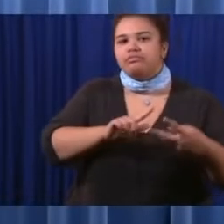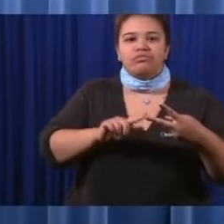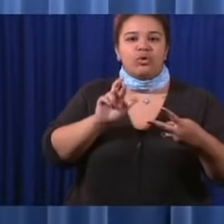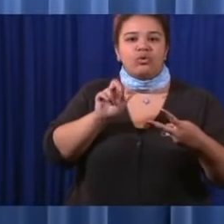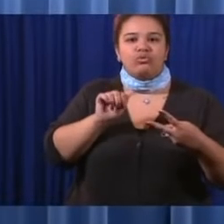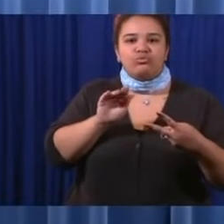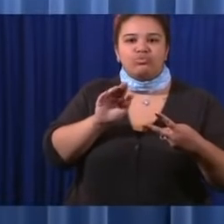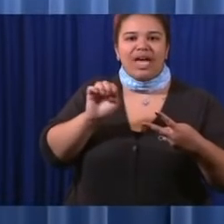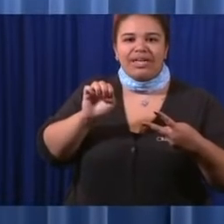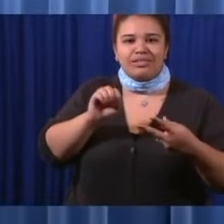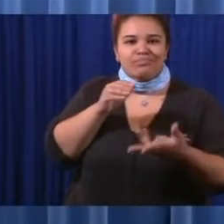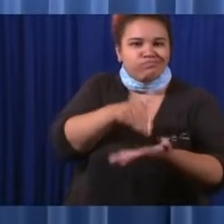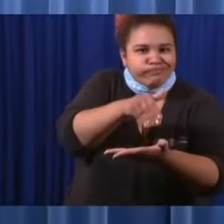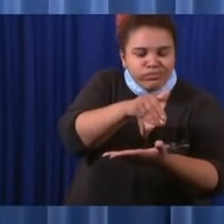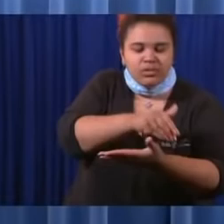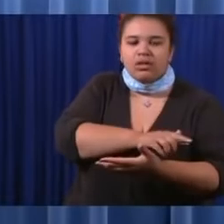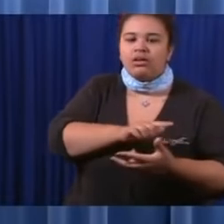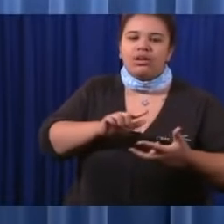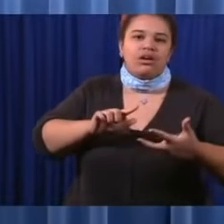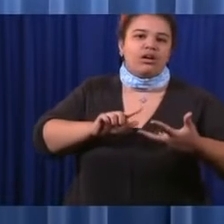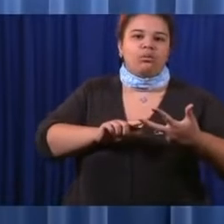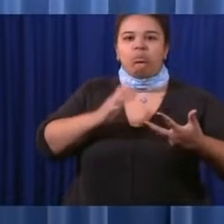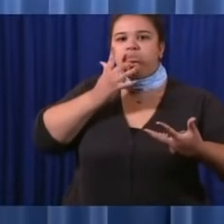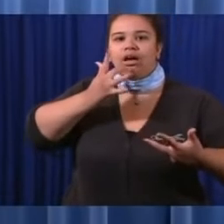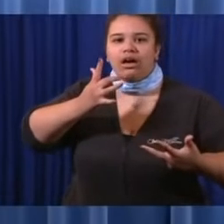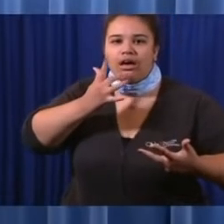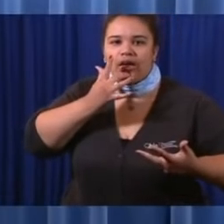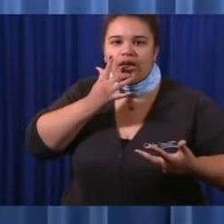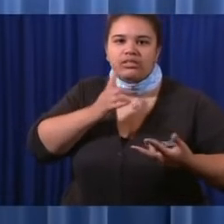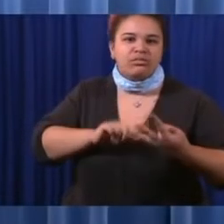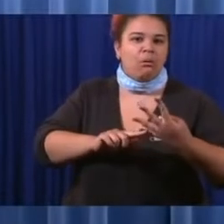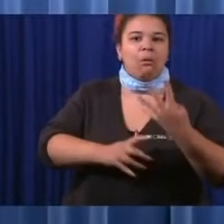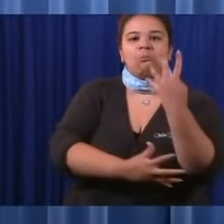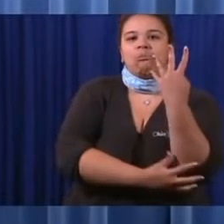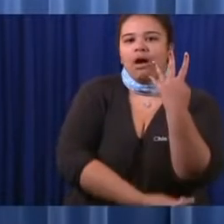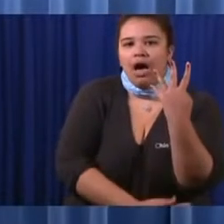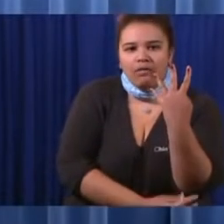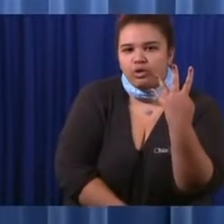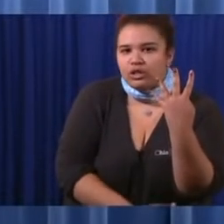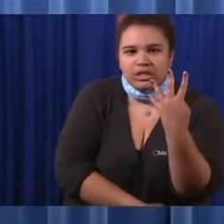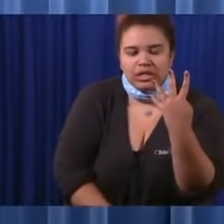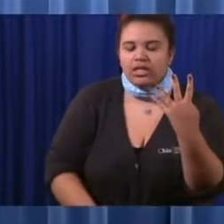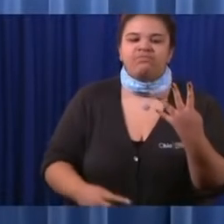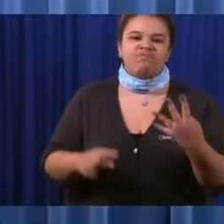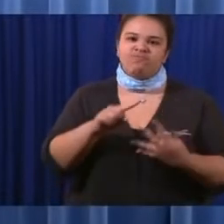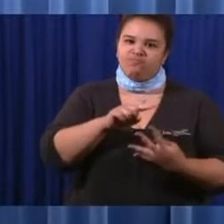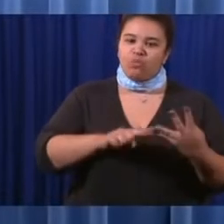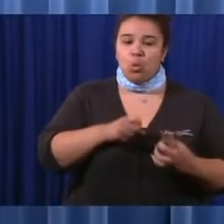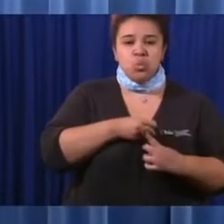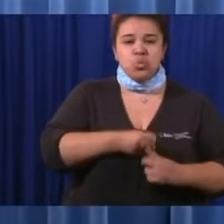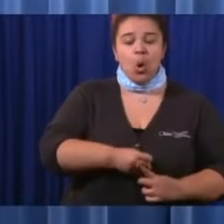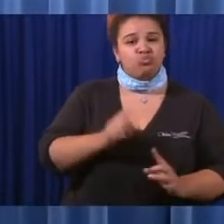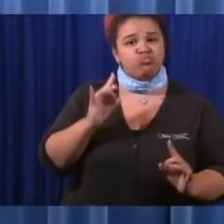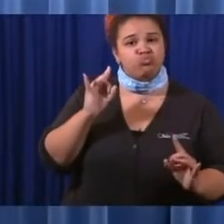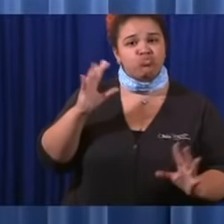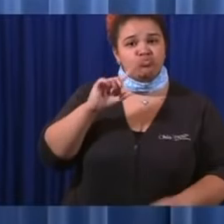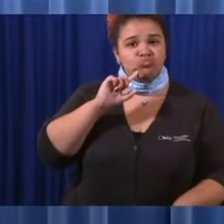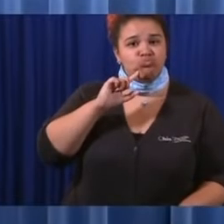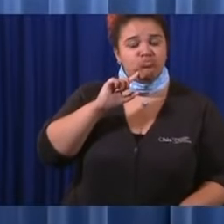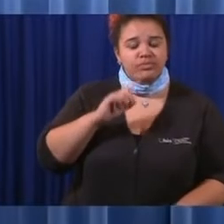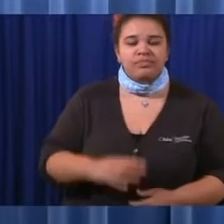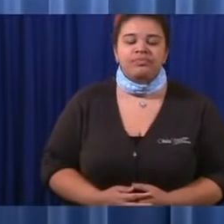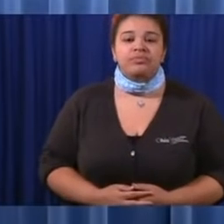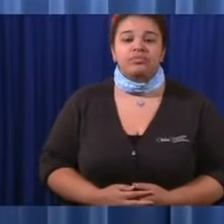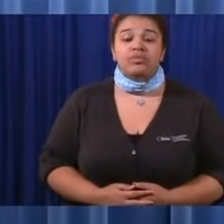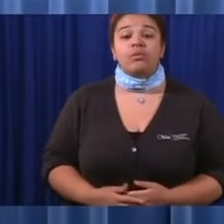bias is a factor. And so what I'm focused on and what Dr. Acton is focused on and this DeWine Husted